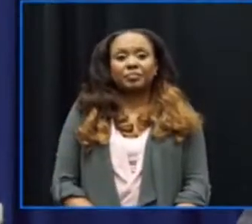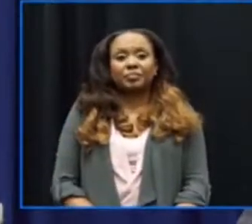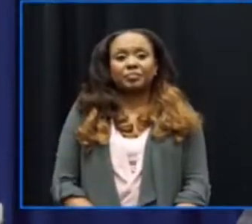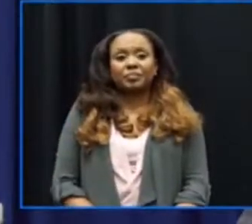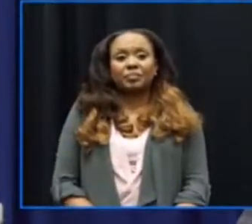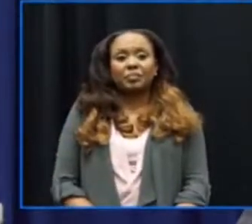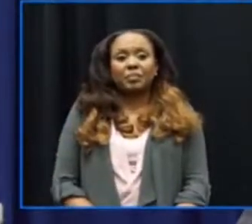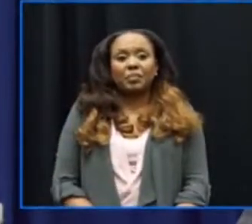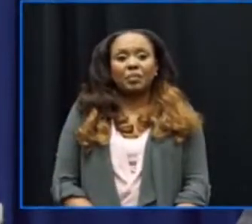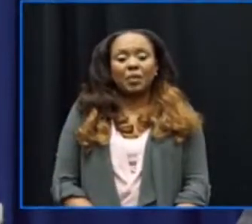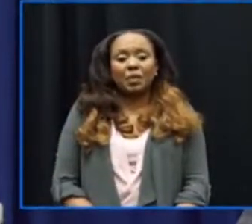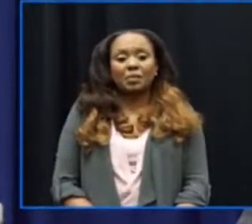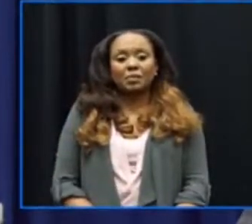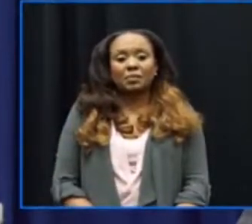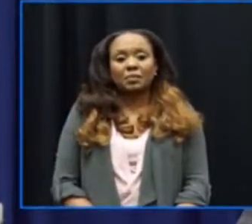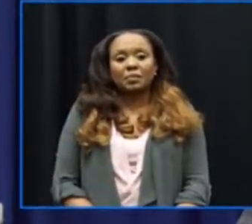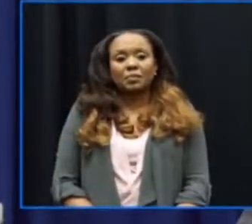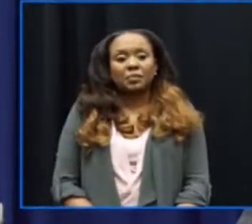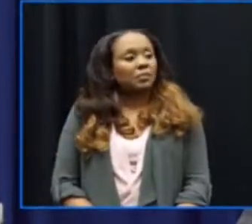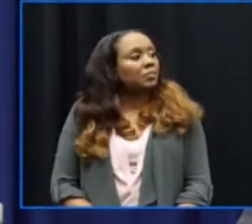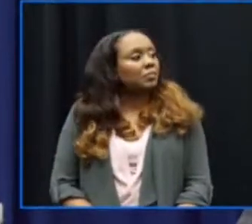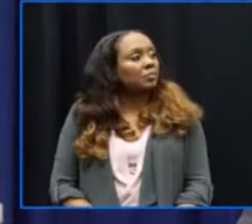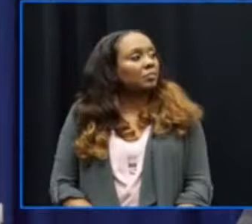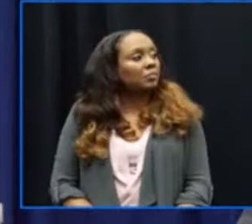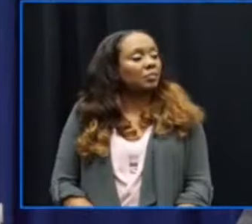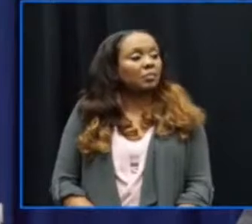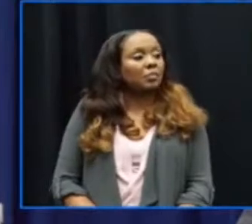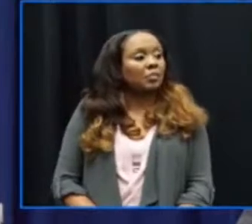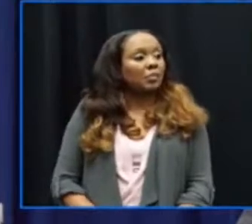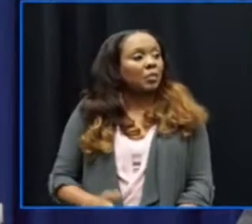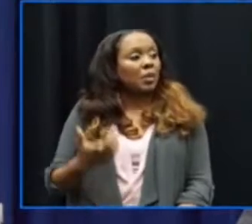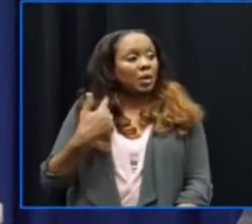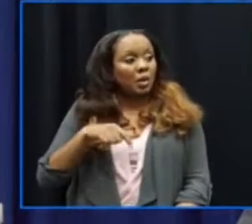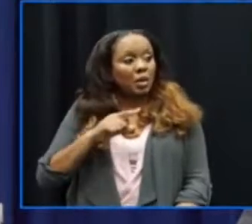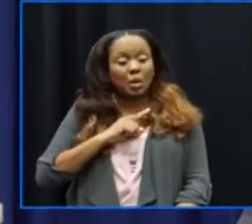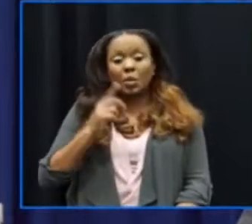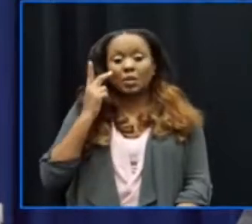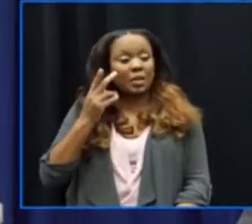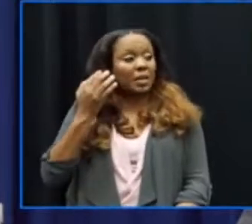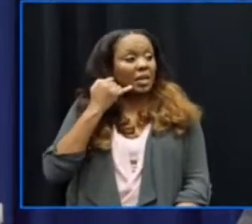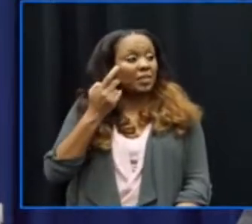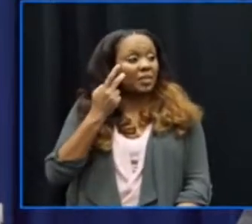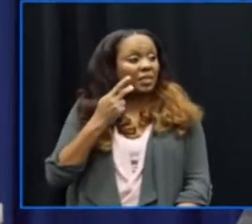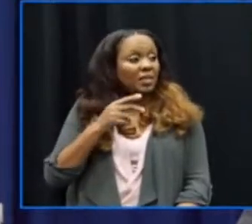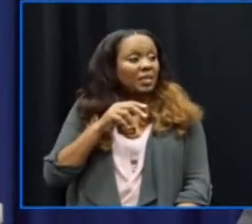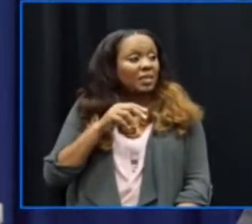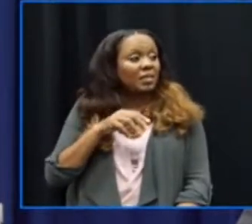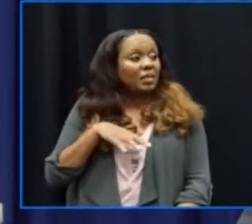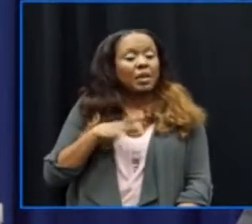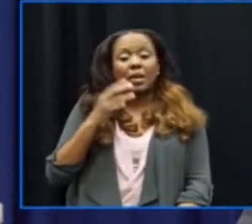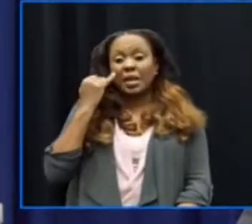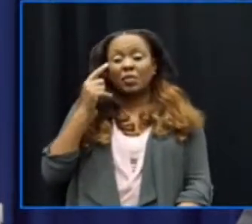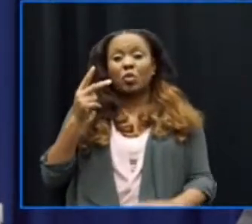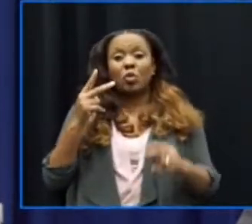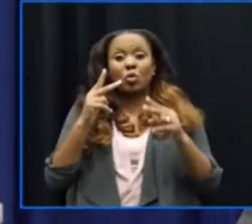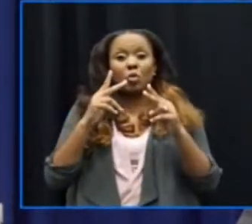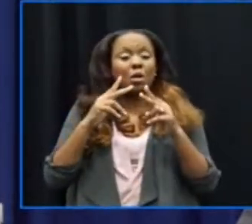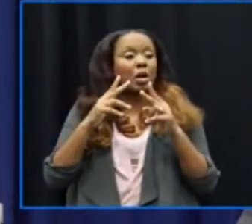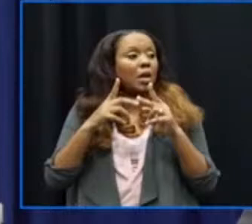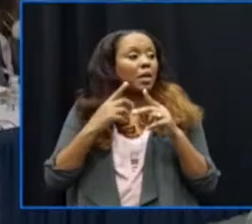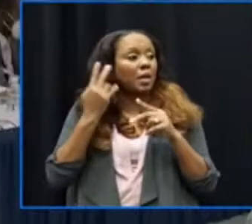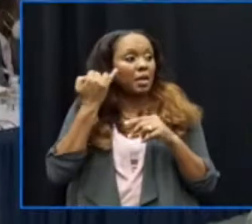of contributors has significantly dropped. Ronald, if you do the numbers for me, 33,000 times 620 comes up to how